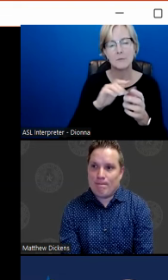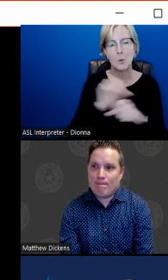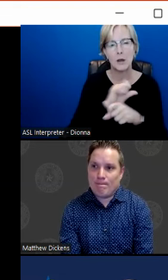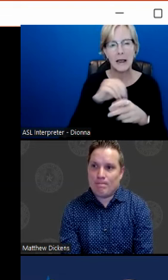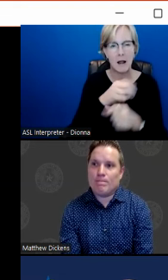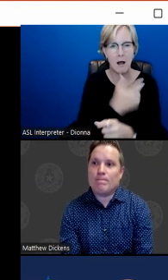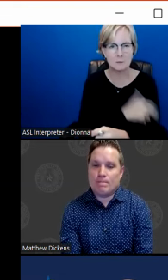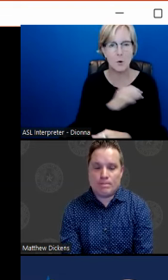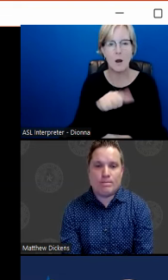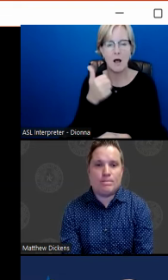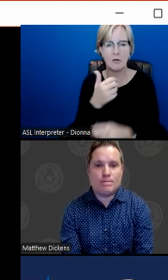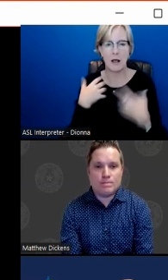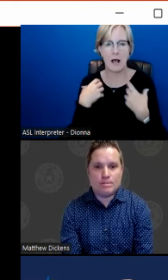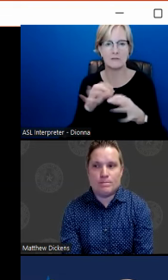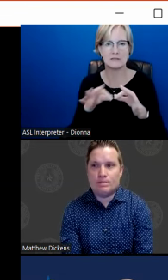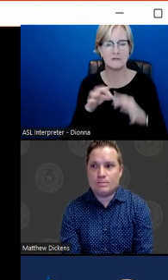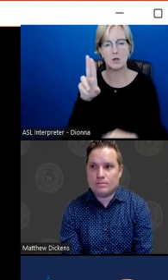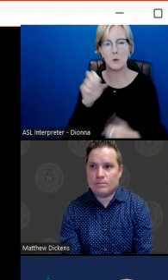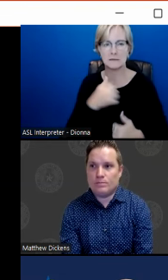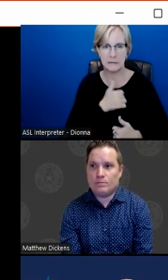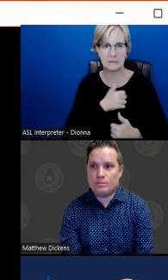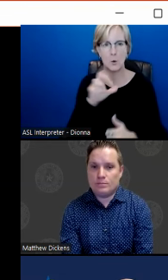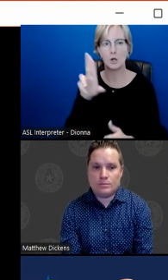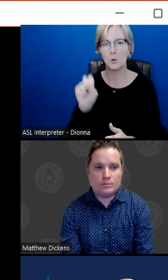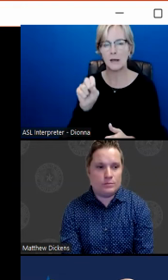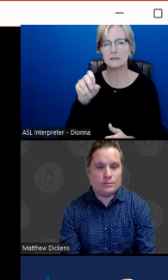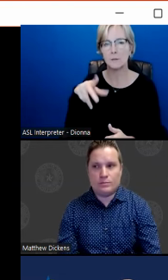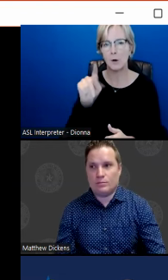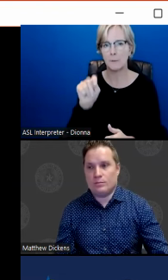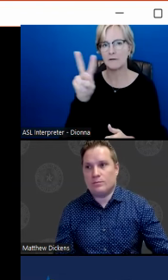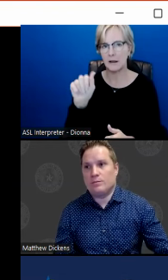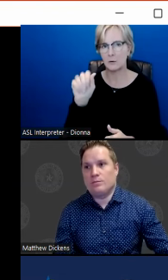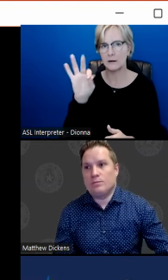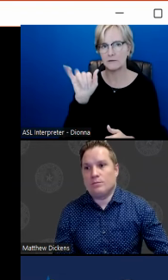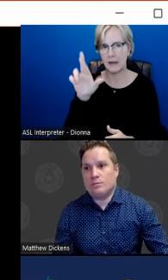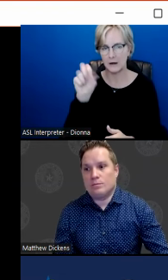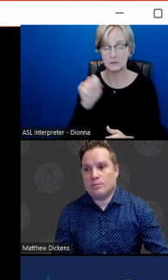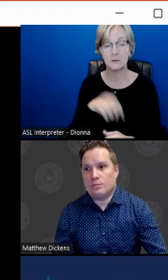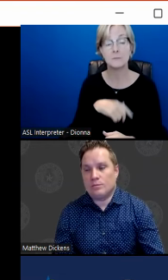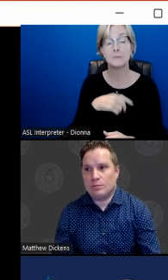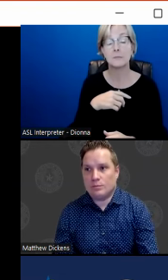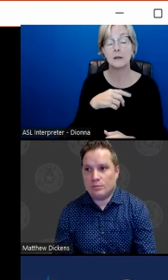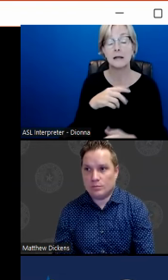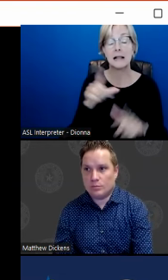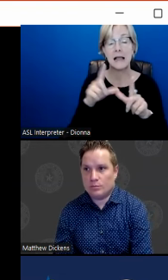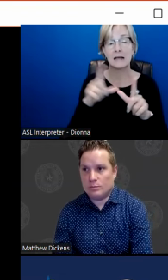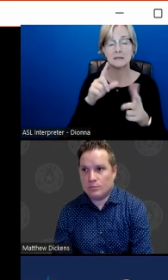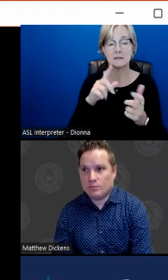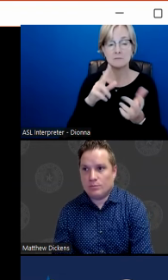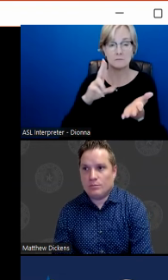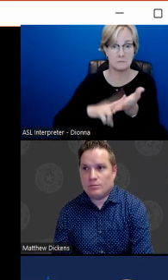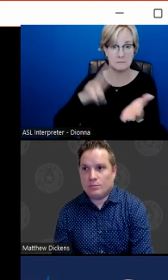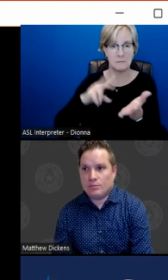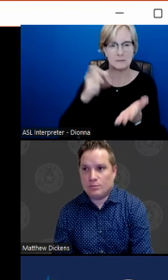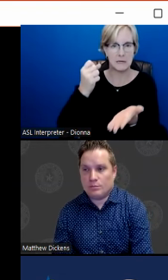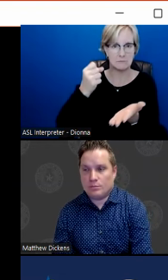other health facility of the U.S. military or U.S. Department of Veterans Affairs. The licensed medical professional signature must be notarized on